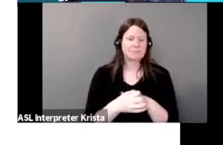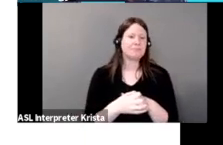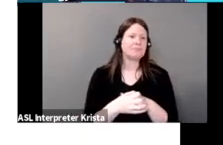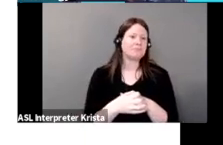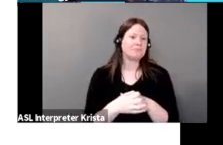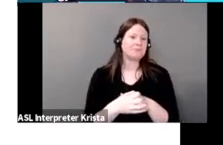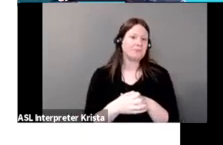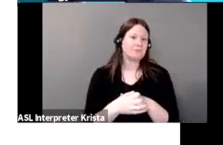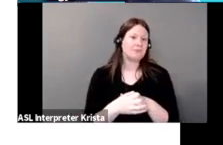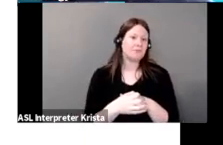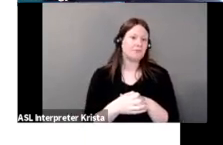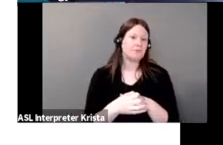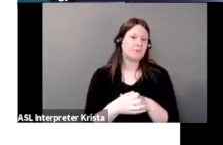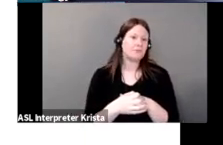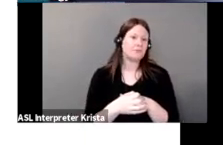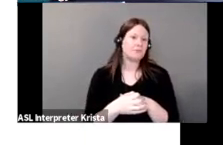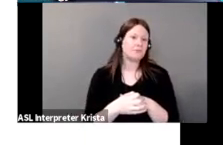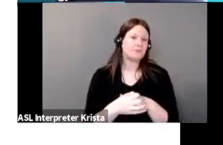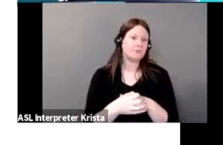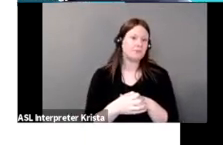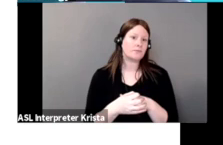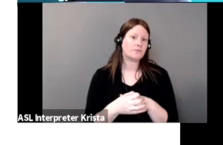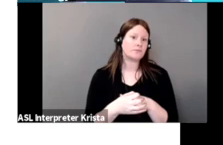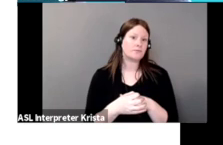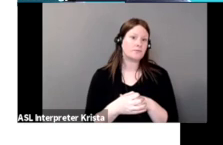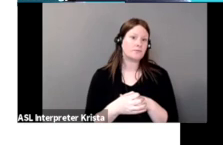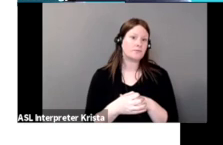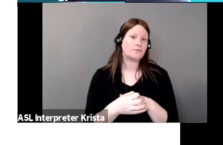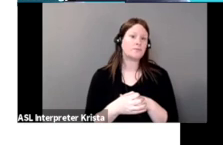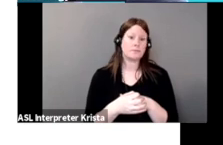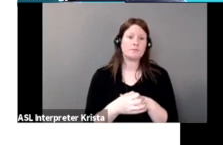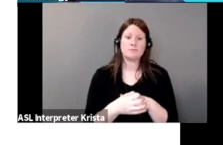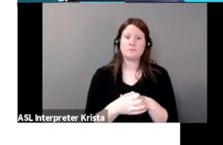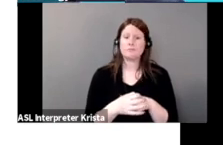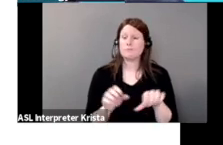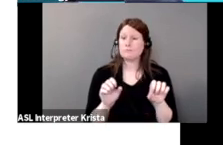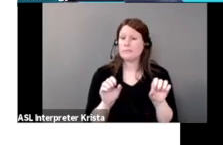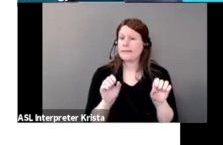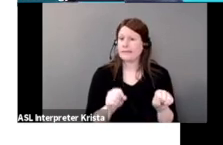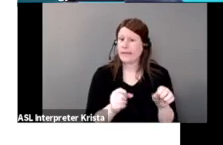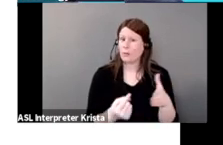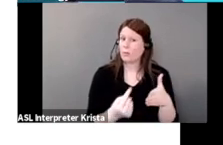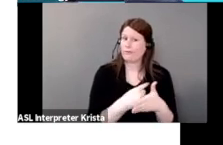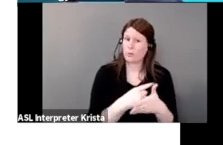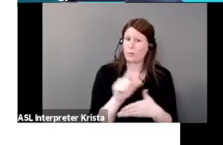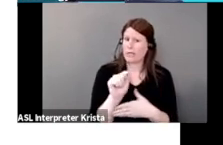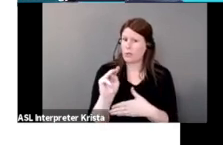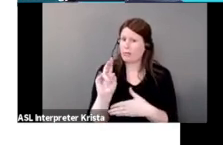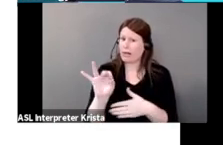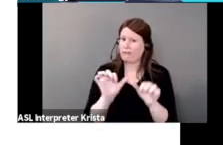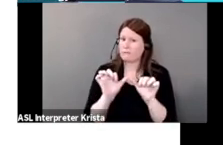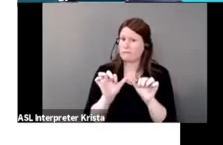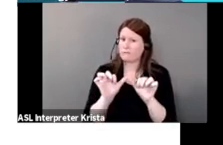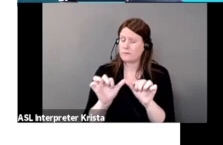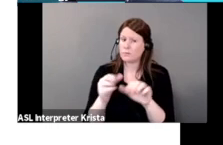The ability to renew the trademark indefinitely given continued use, and ease of licensing. This is perhaps